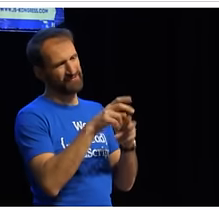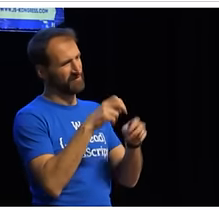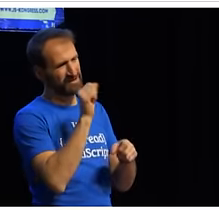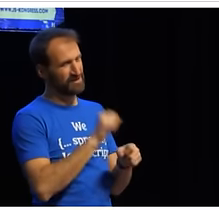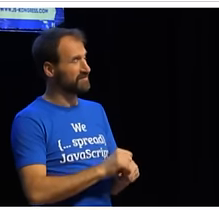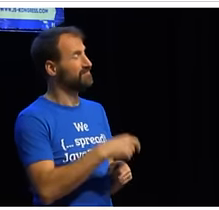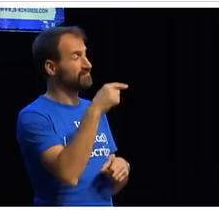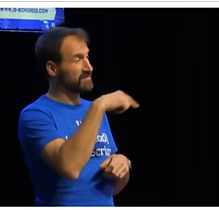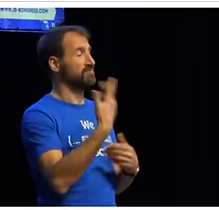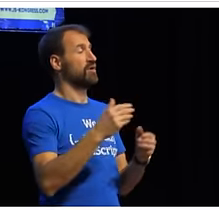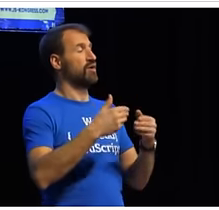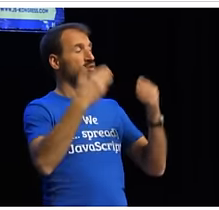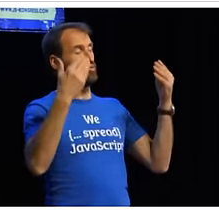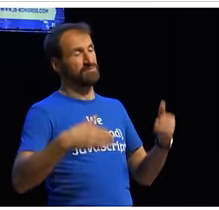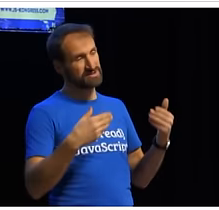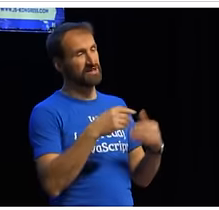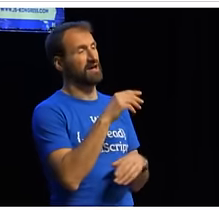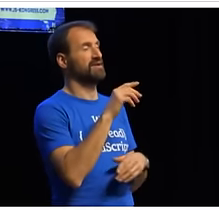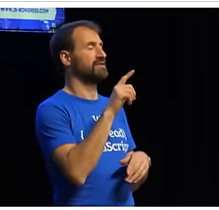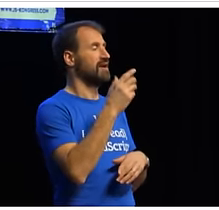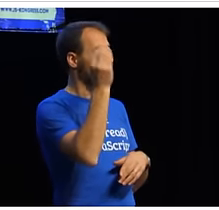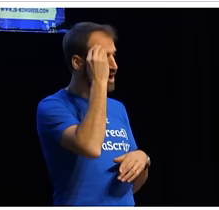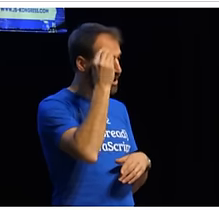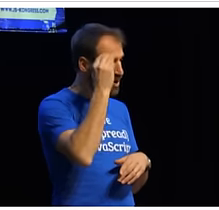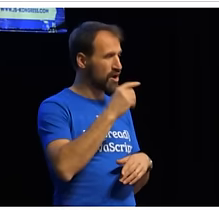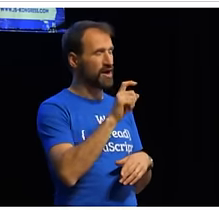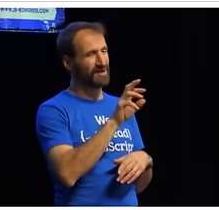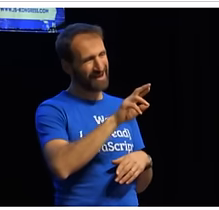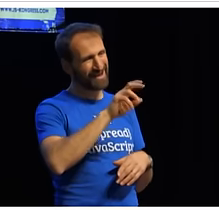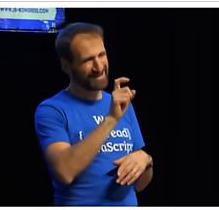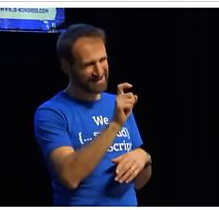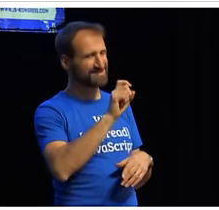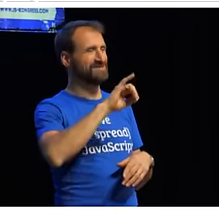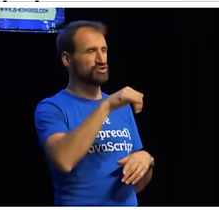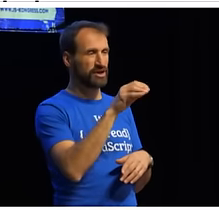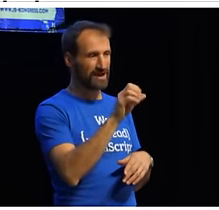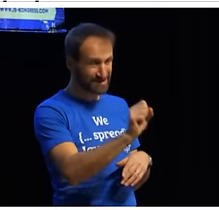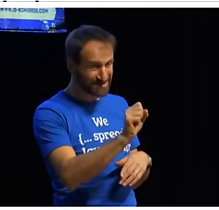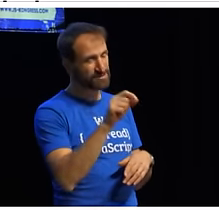and you can look up some examples about these operators.